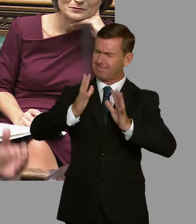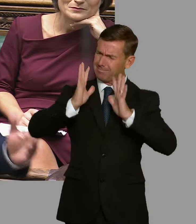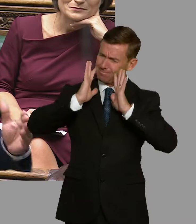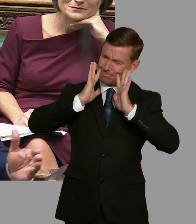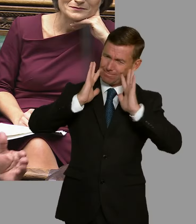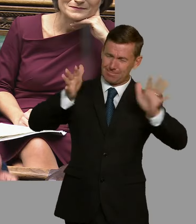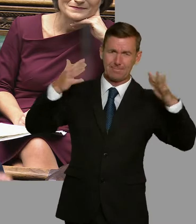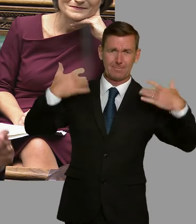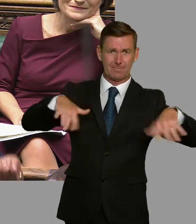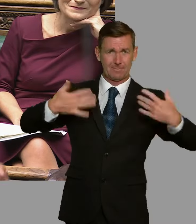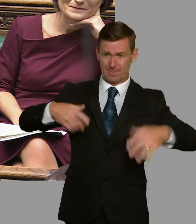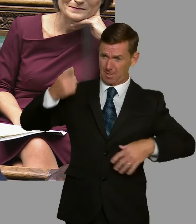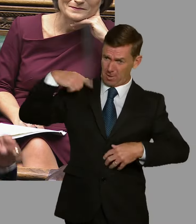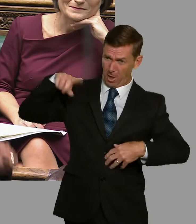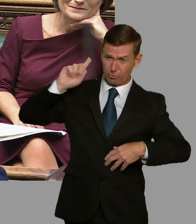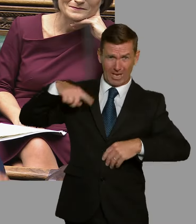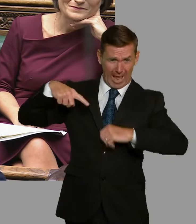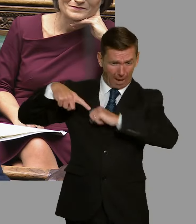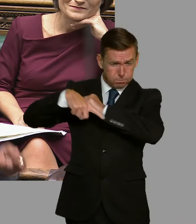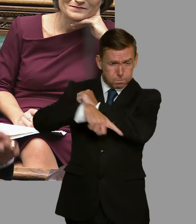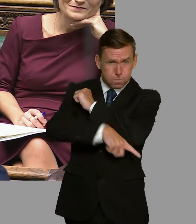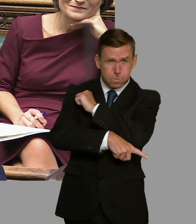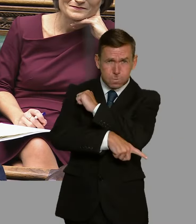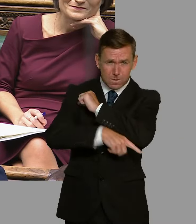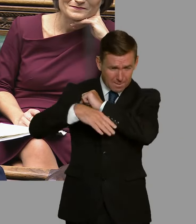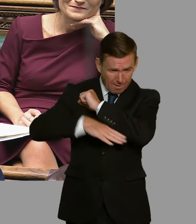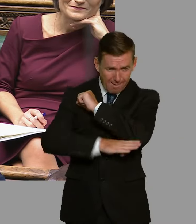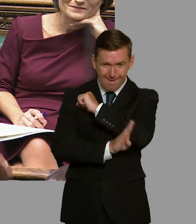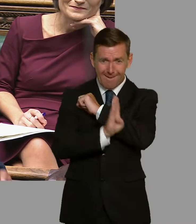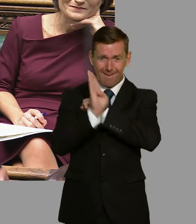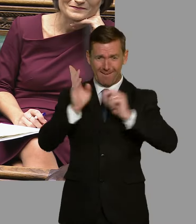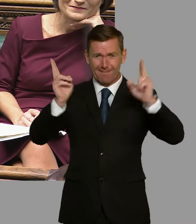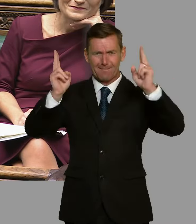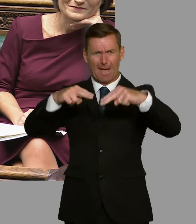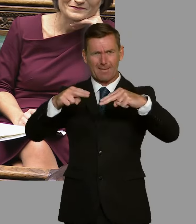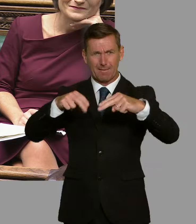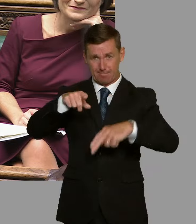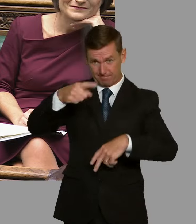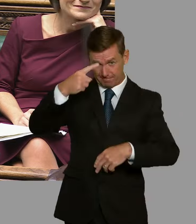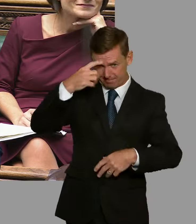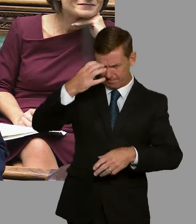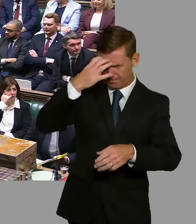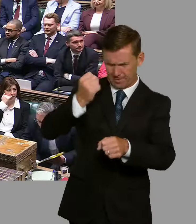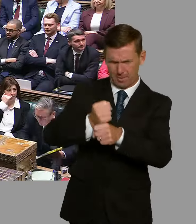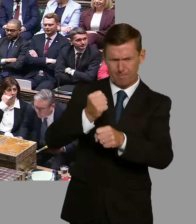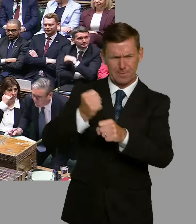doing all they can to make sure that no club ever has to go through what our club went through?